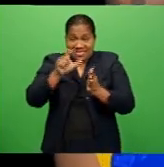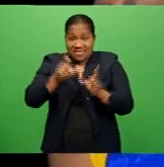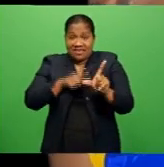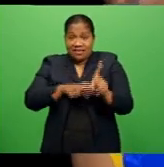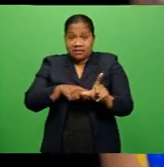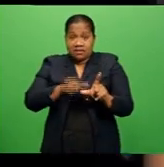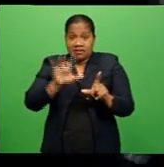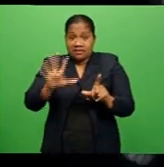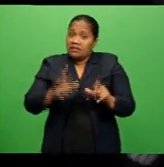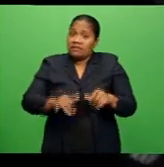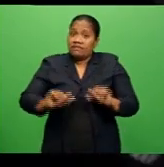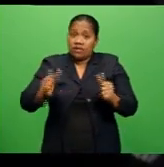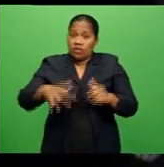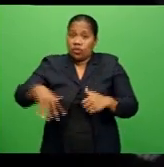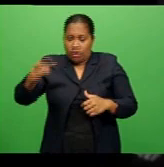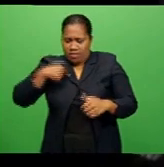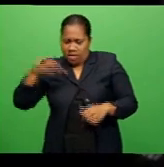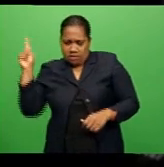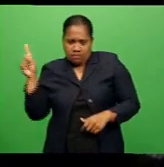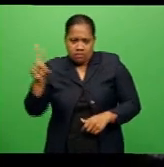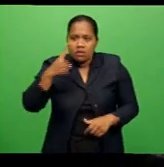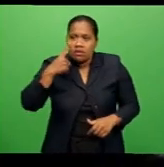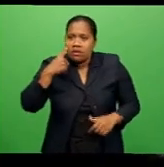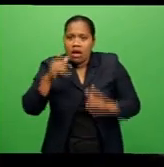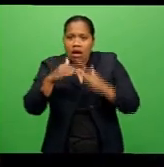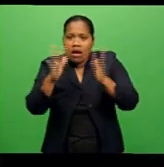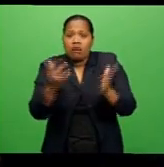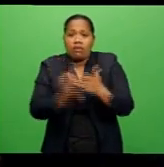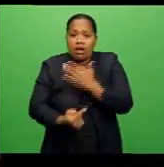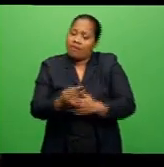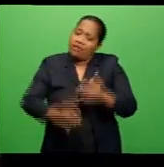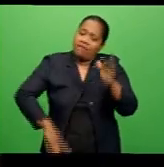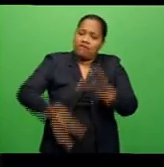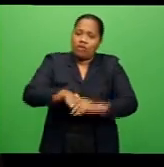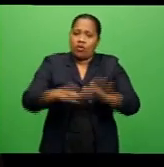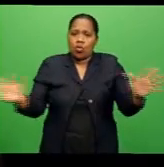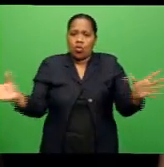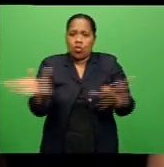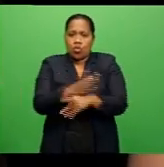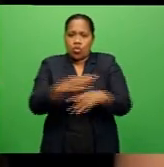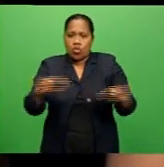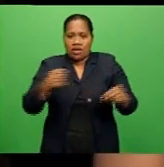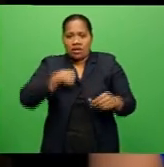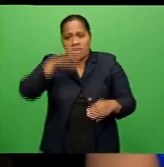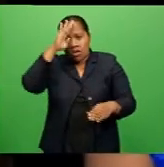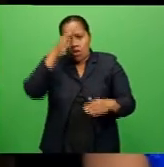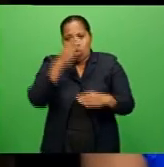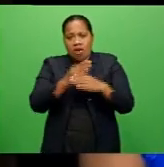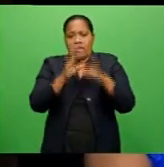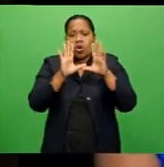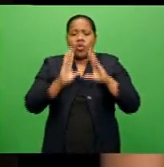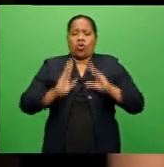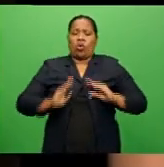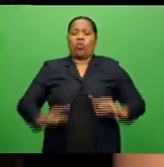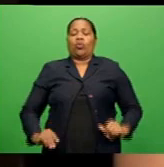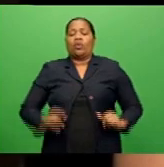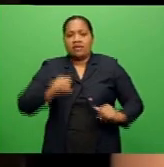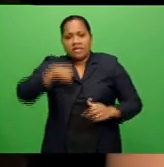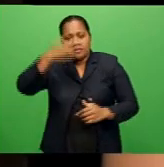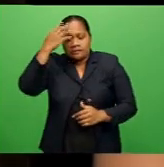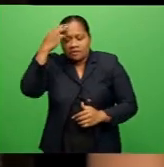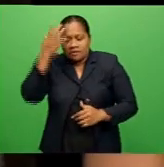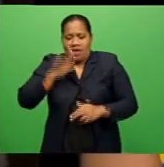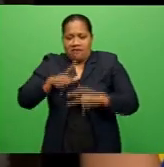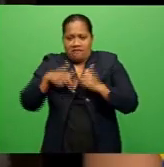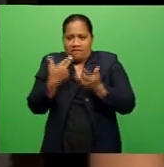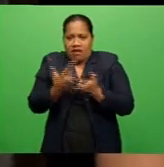quickly came out to assess our home, and it was completely destroyed. I had lost hope and thought about my family, but I went back to them and